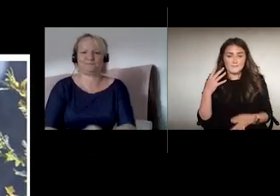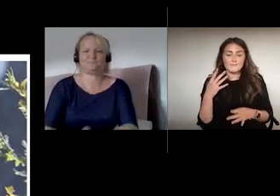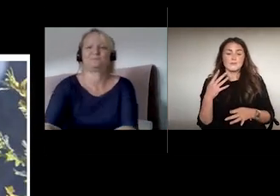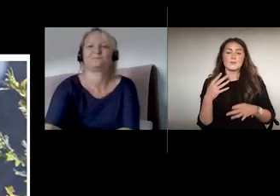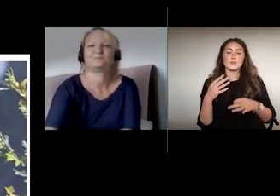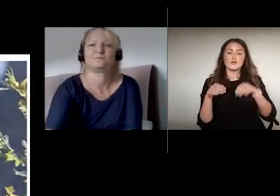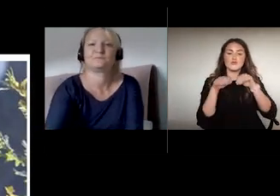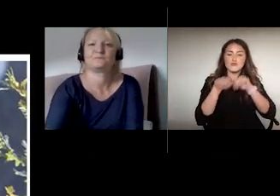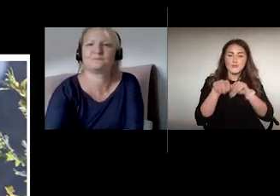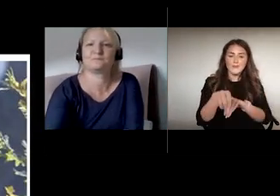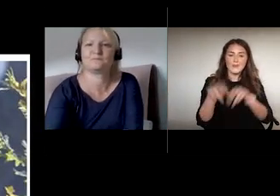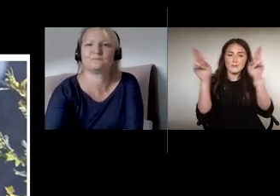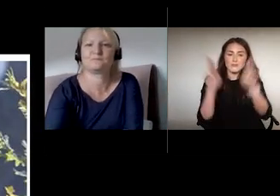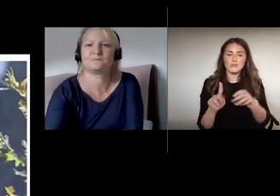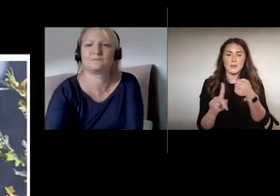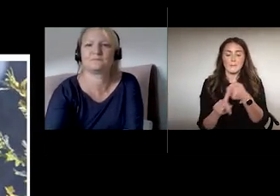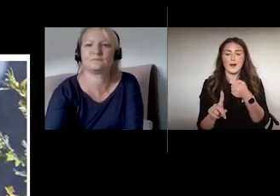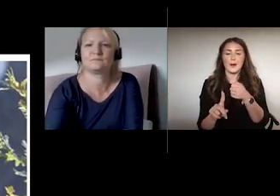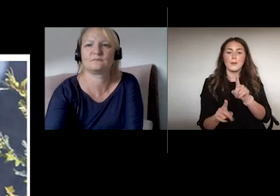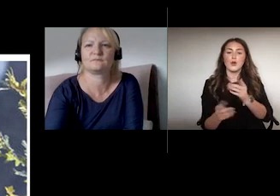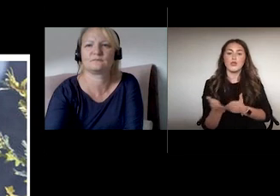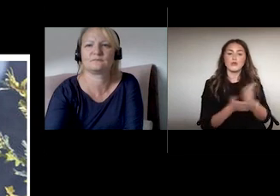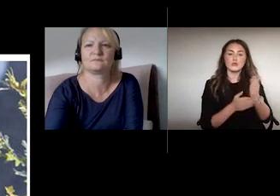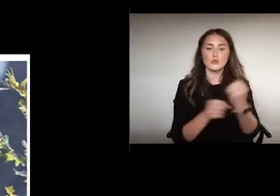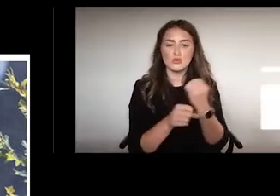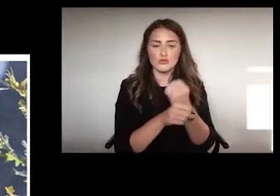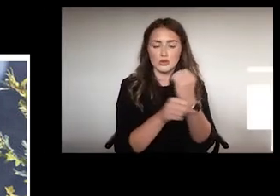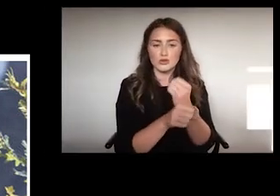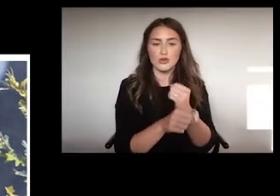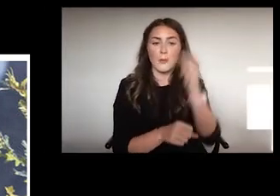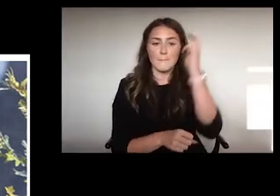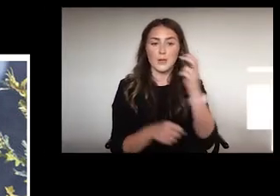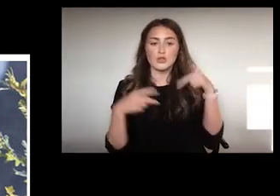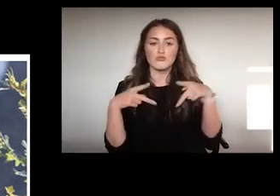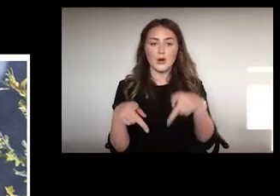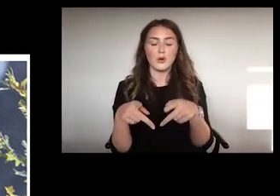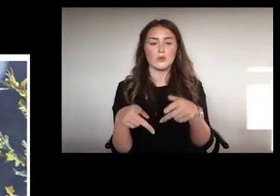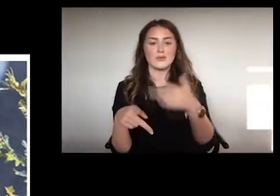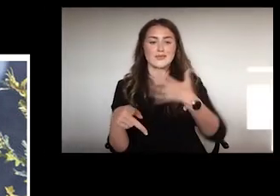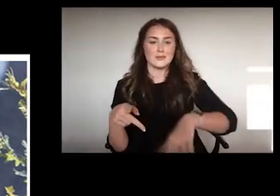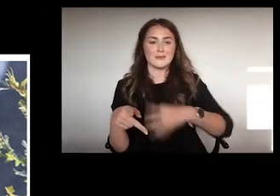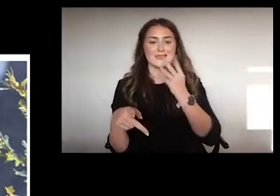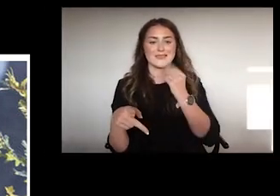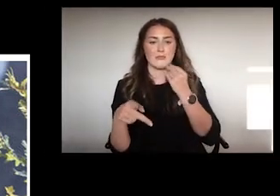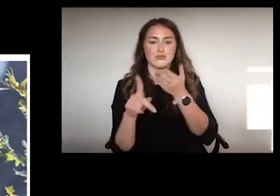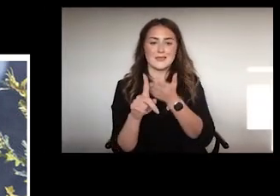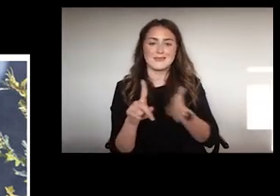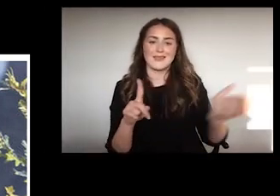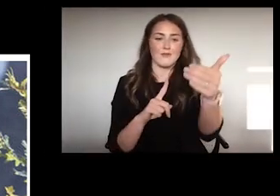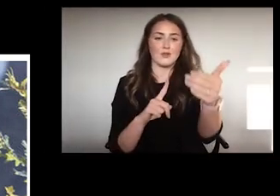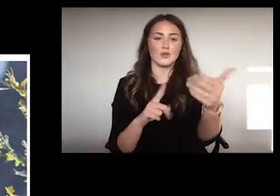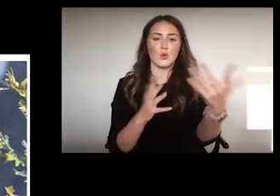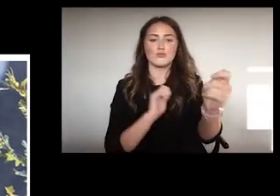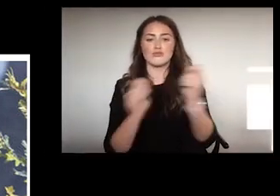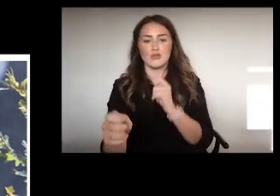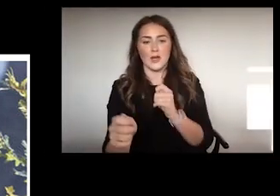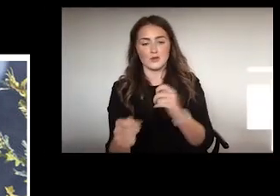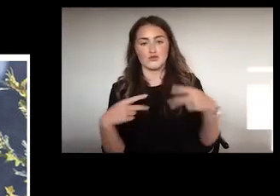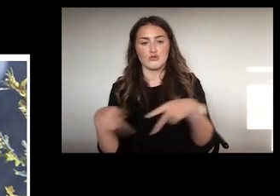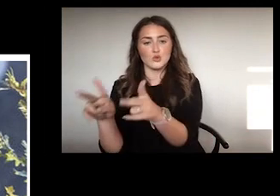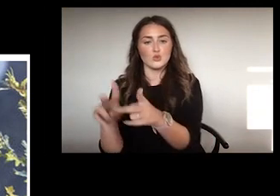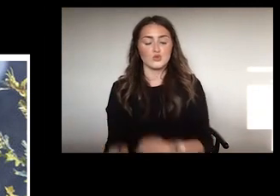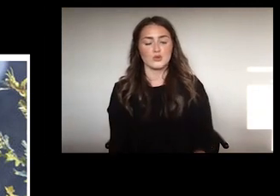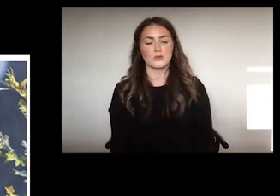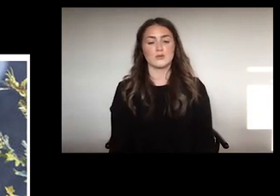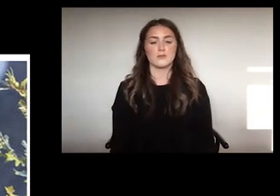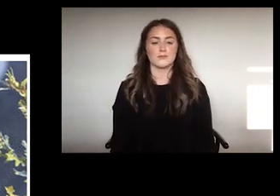By using the methods mentioned, we will reduce our impact on local traffic, but during construction, some bus routes would still need to be